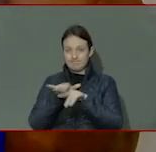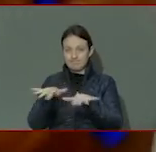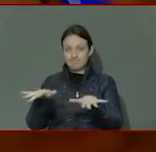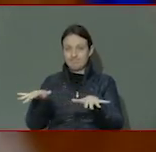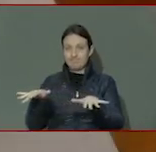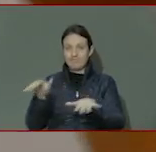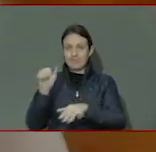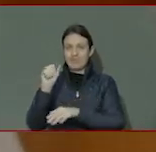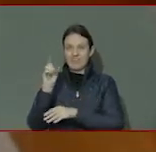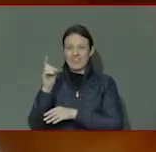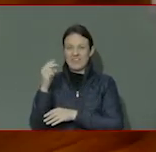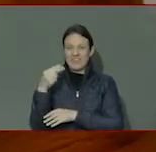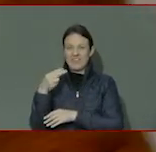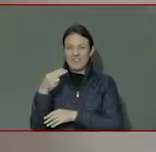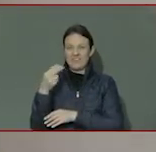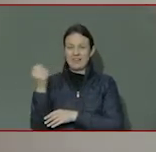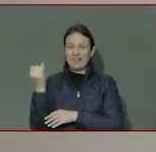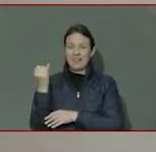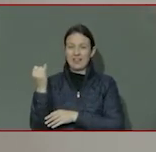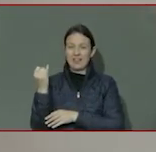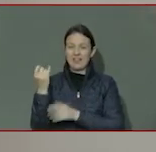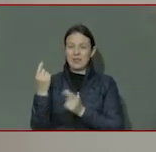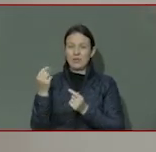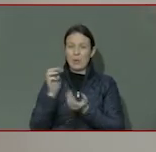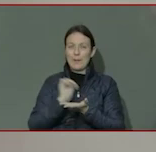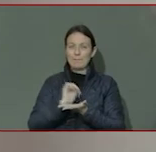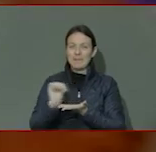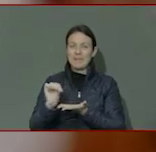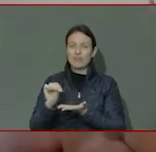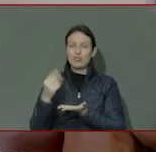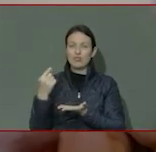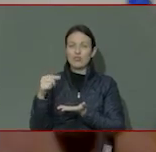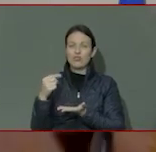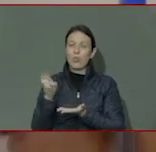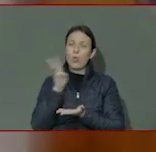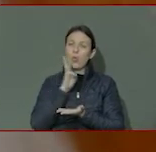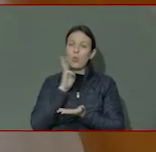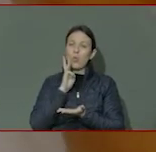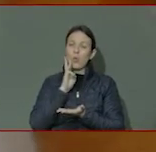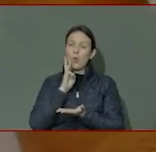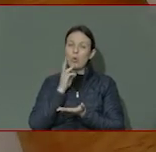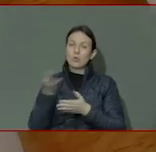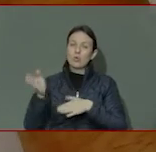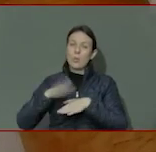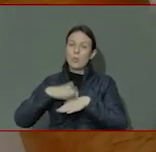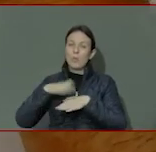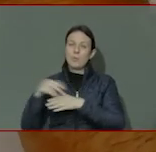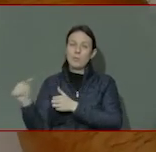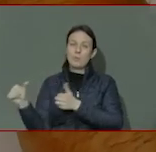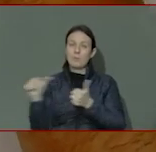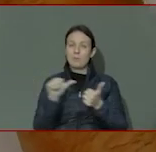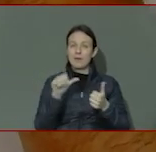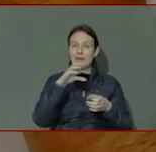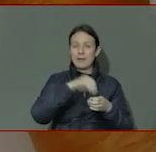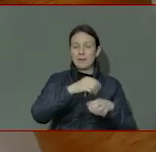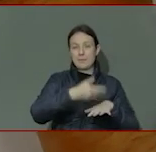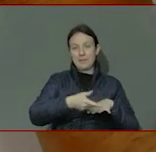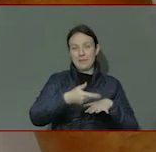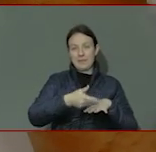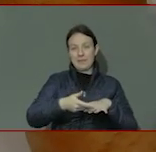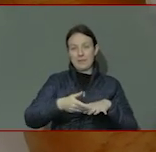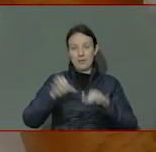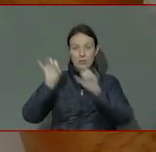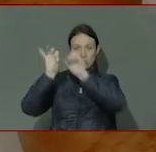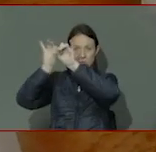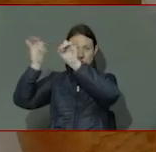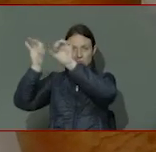messenger that travels specifically for water balances. And it travels here to the distal tubes to basically give the